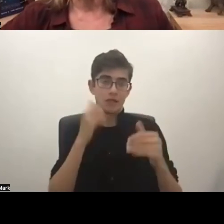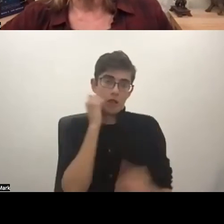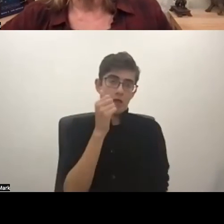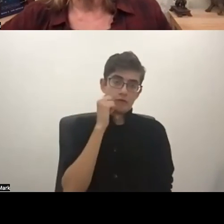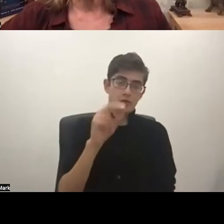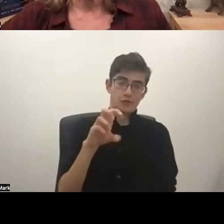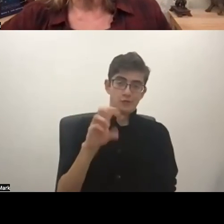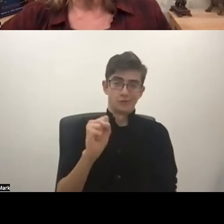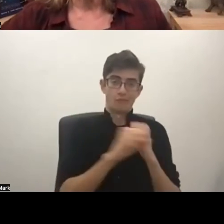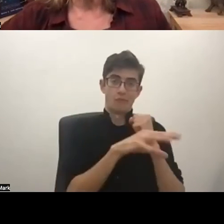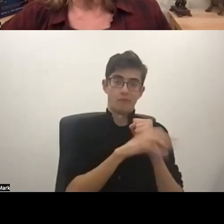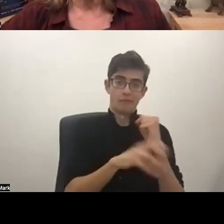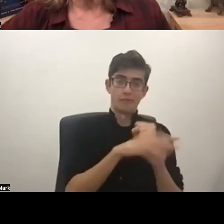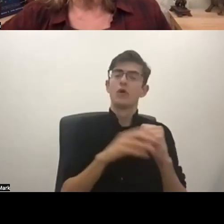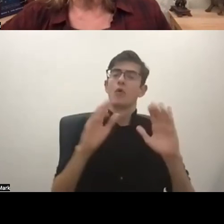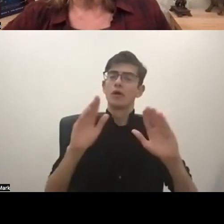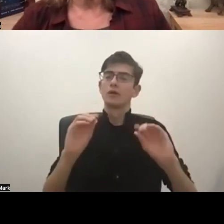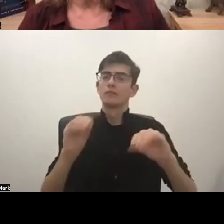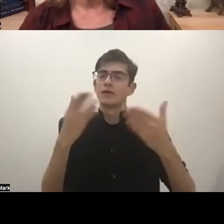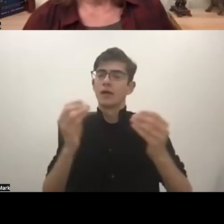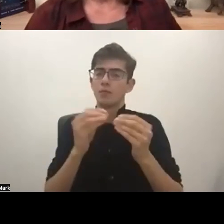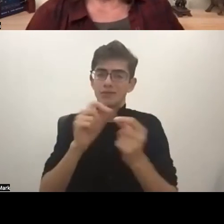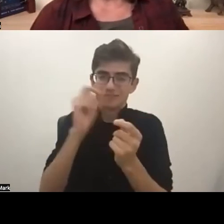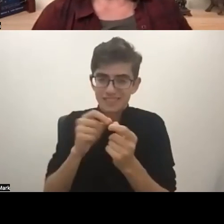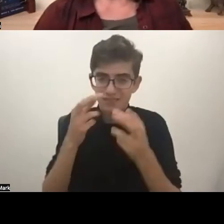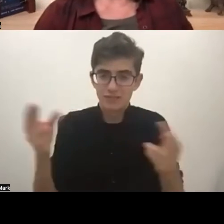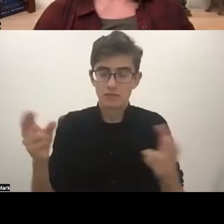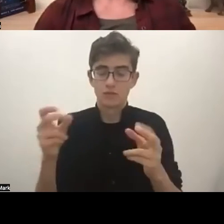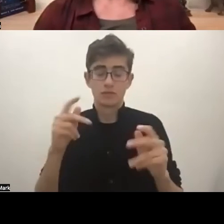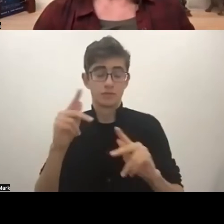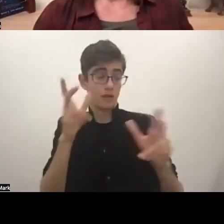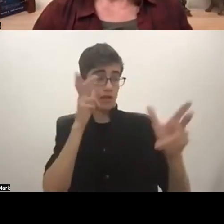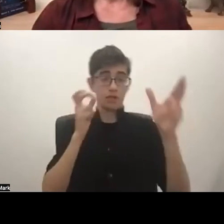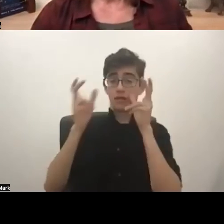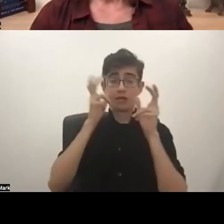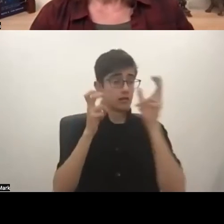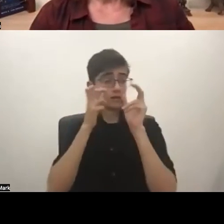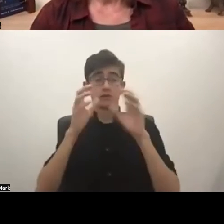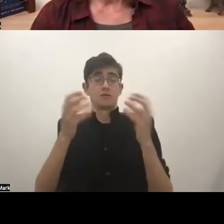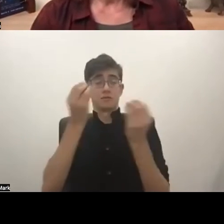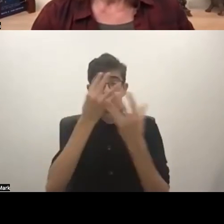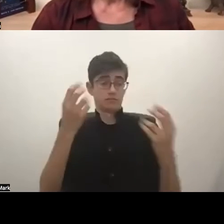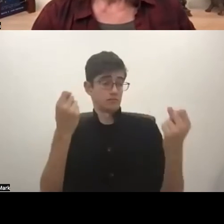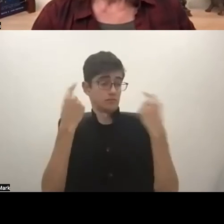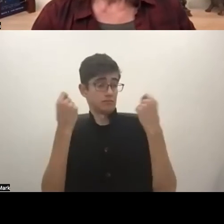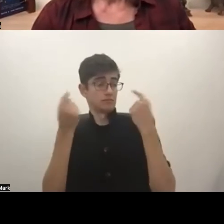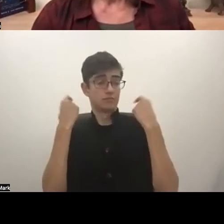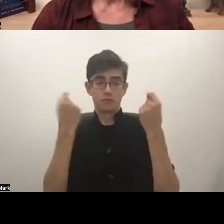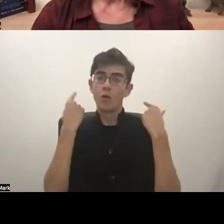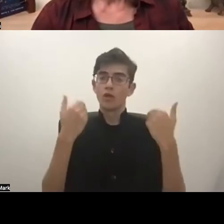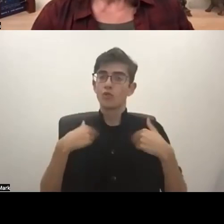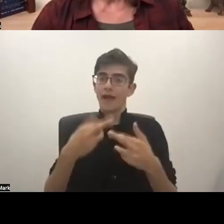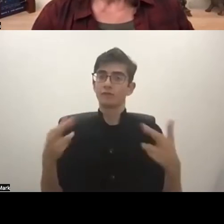another resource. So when they're hearing, you know, being bombarded with all of this information, they have a resource that they can look to,